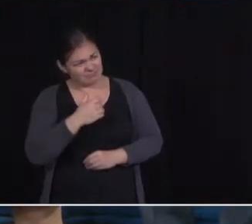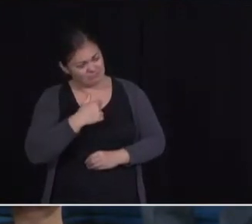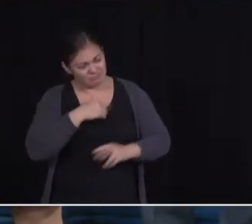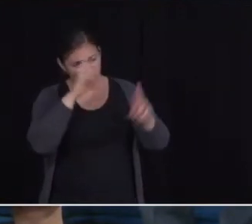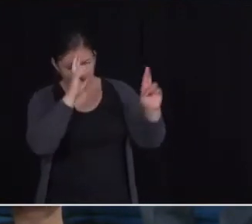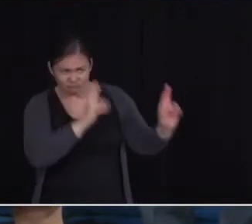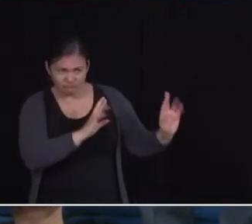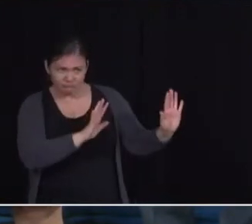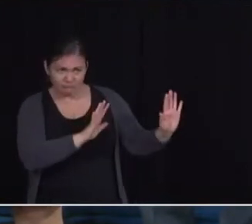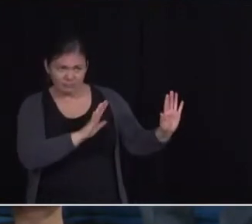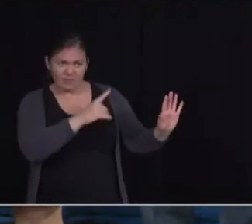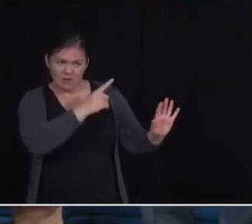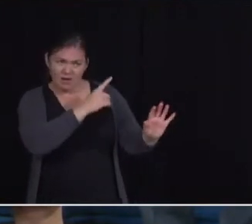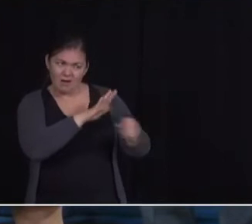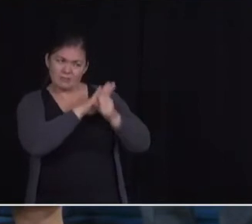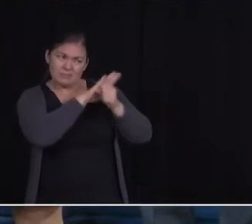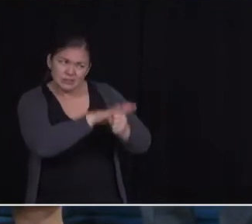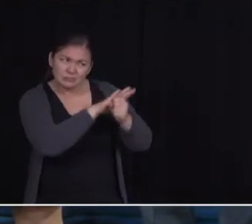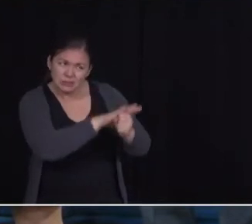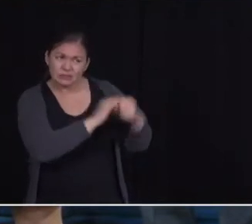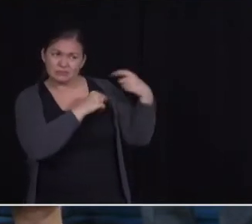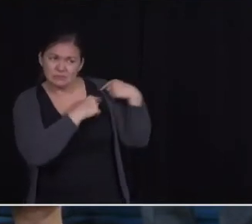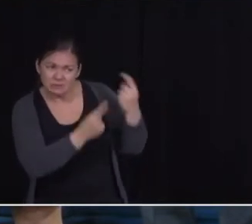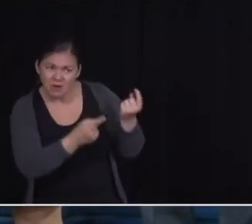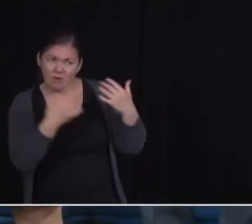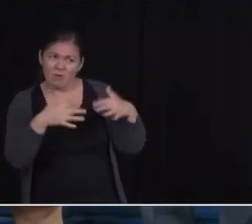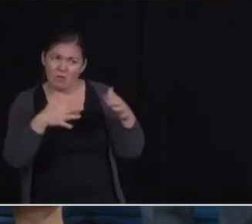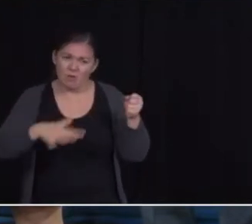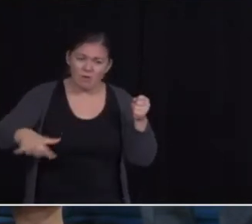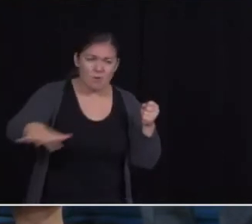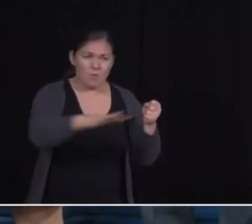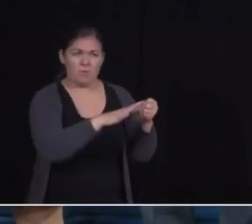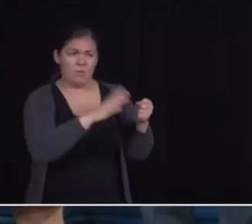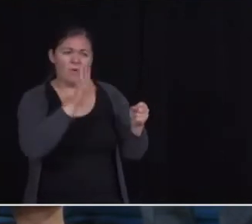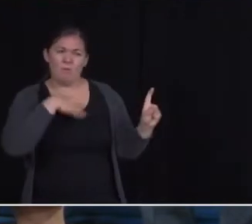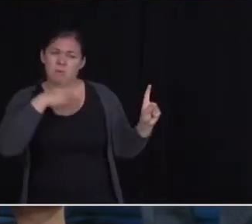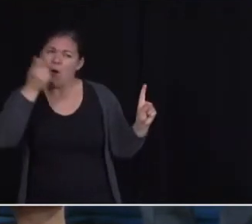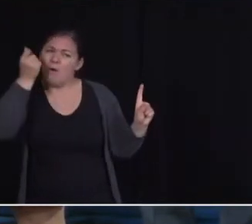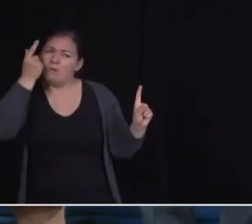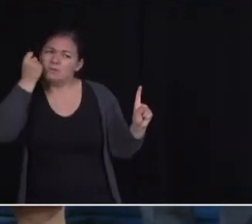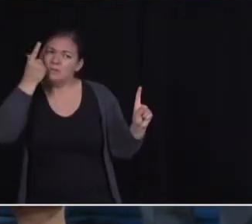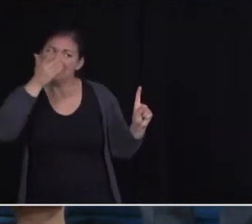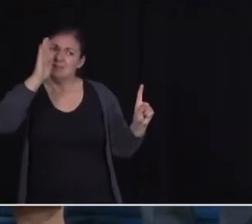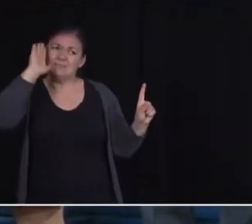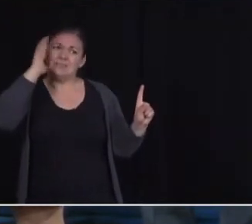pressure you and Dr. Williams and everyone is in, and things are coming at you fast, but